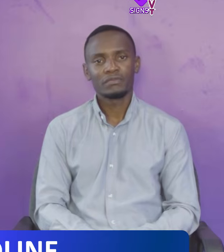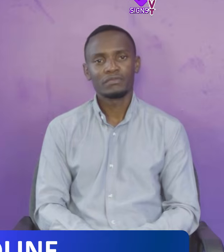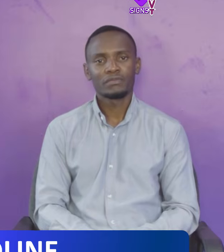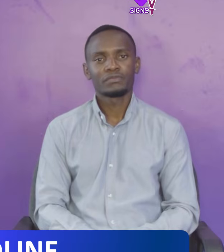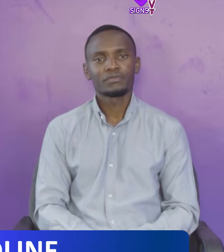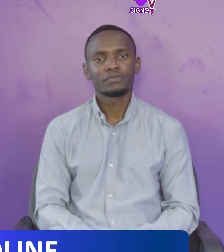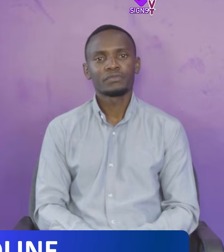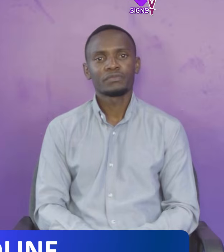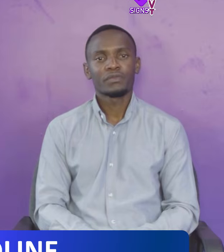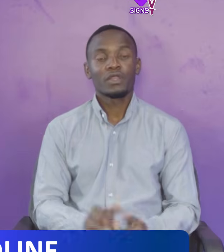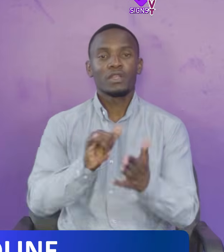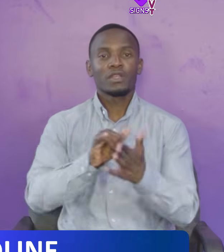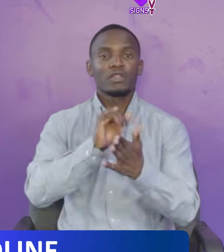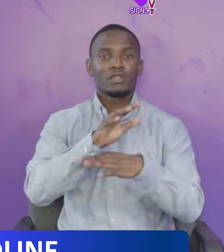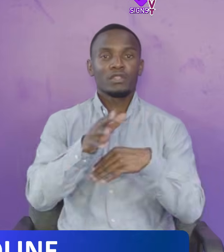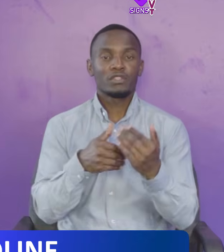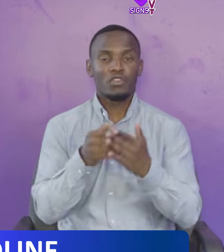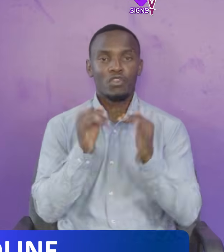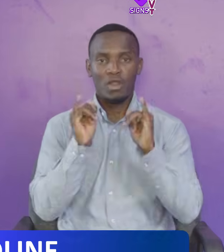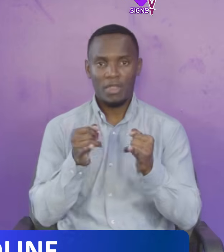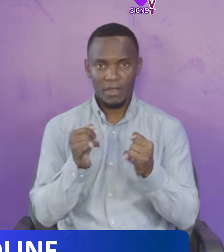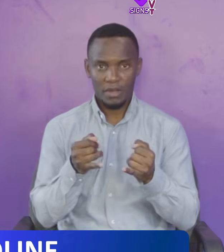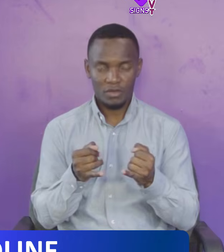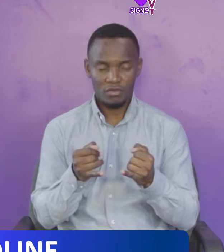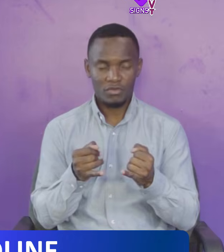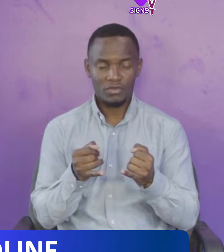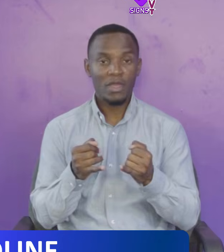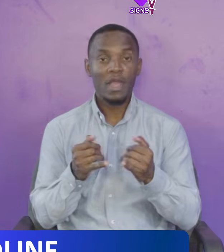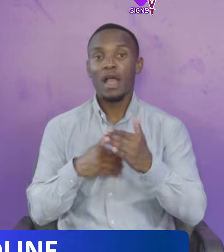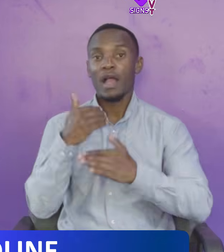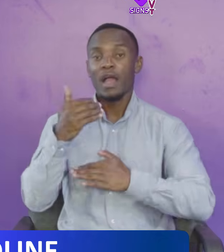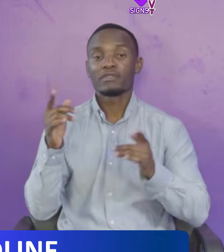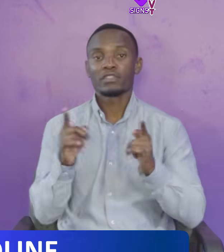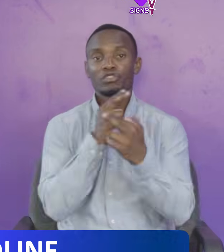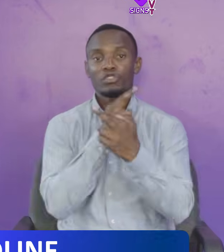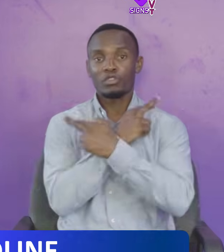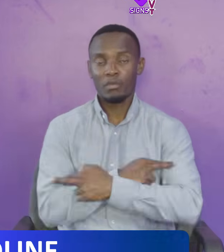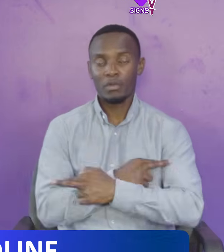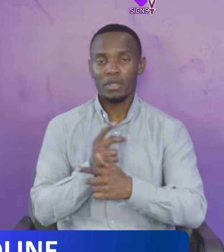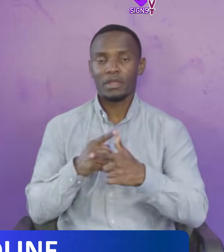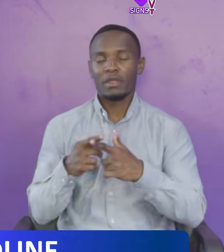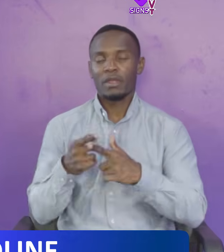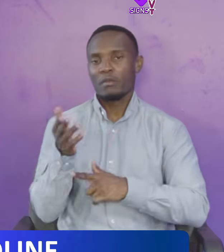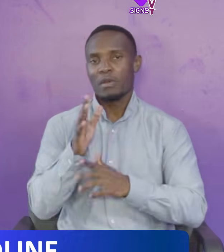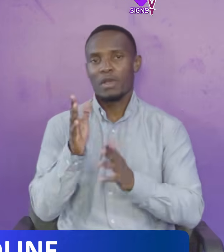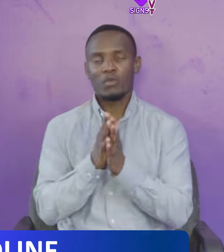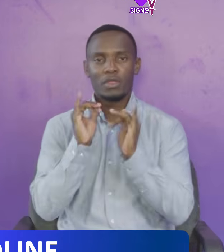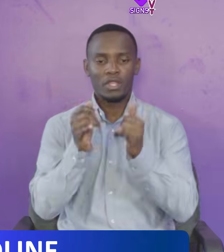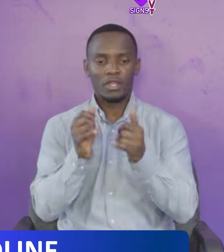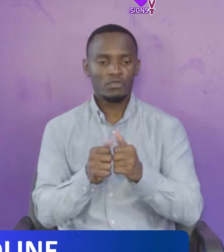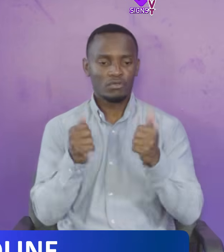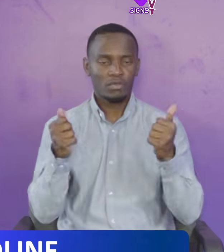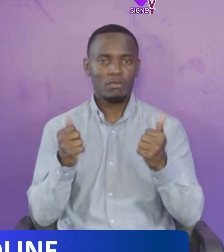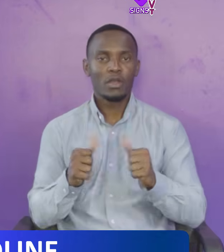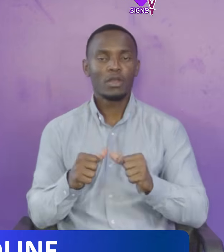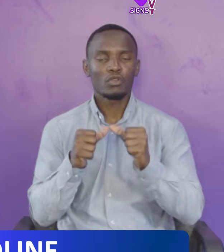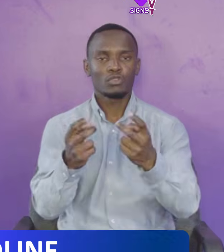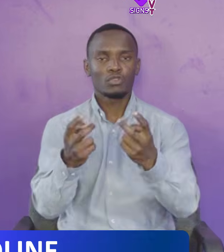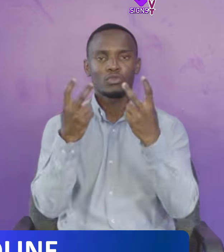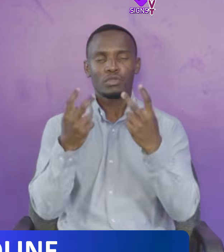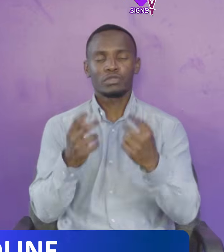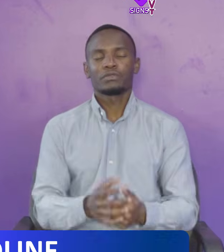news that's making headlines in the country this morning. When we come back, we're coming back with the dailies. Keep it signs and we'll be back after the break.